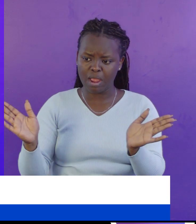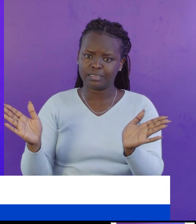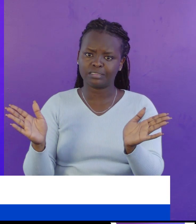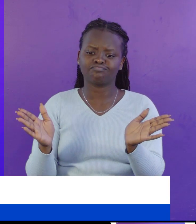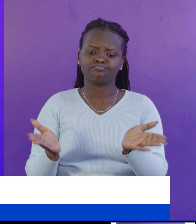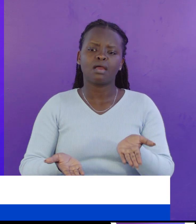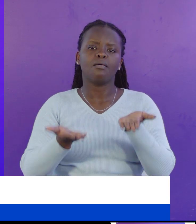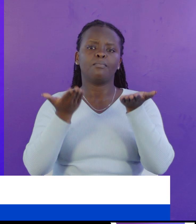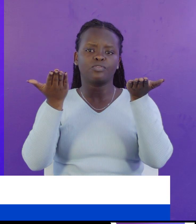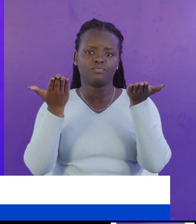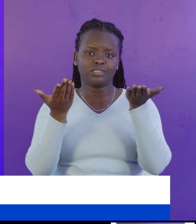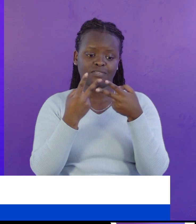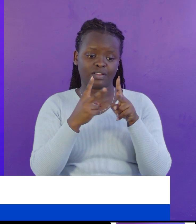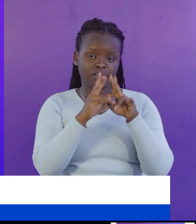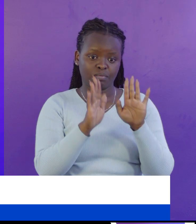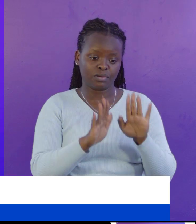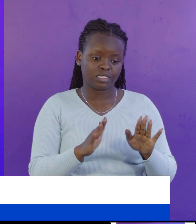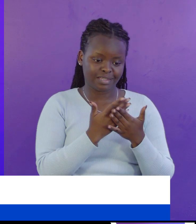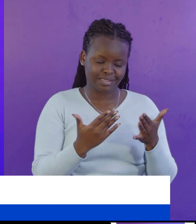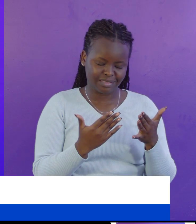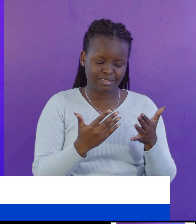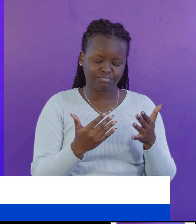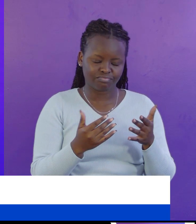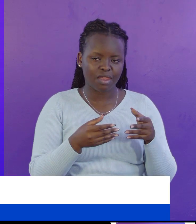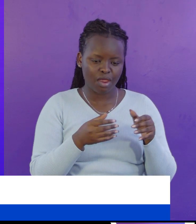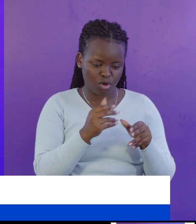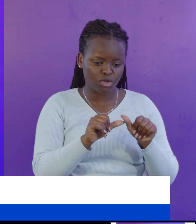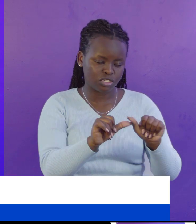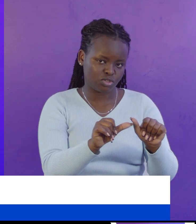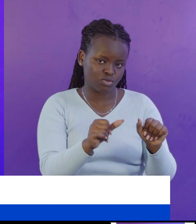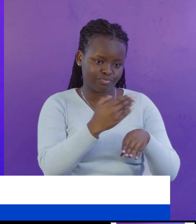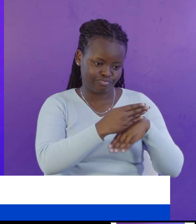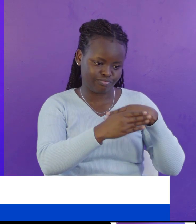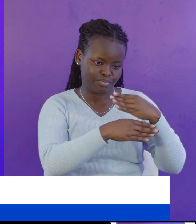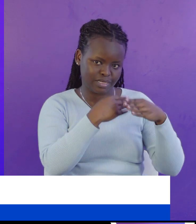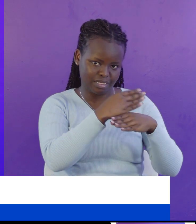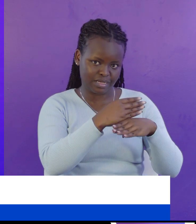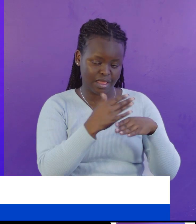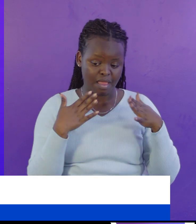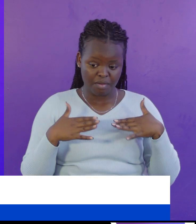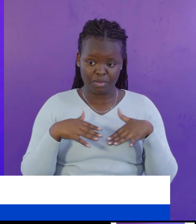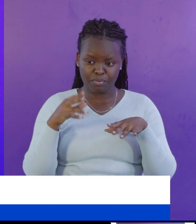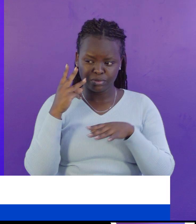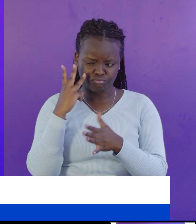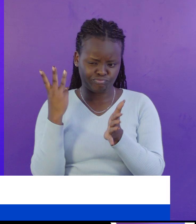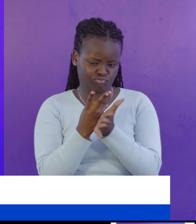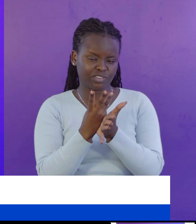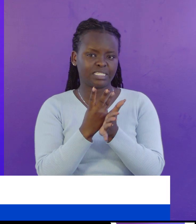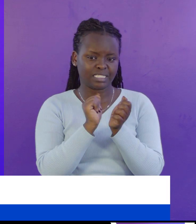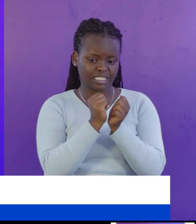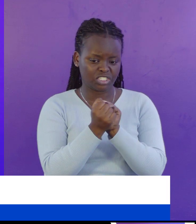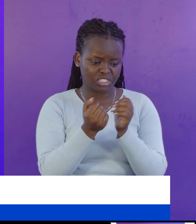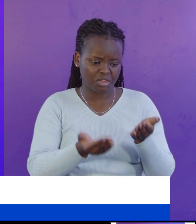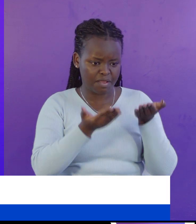key infrastructure projects already underway. Residents are witnessing changes through the rehabilitation of roads and the improvement